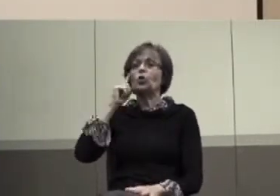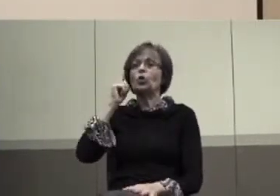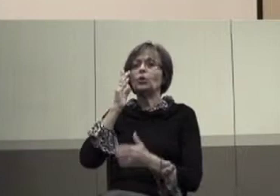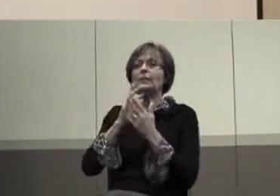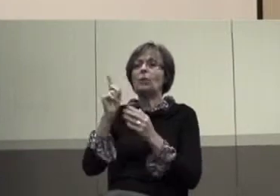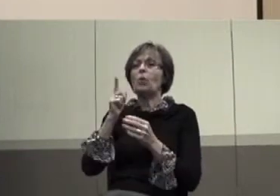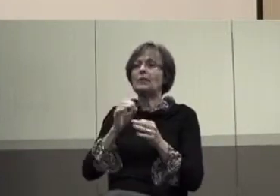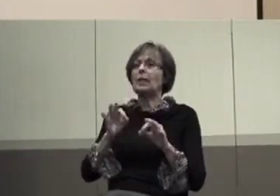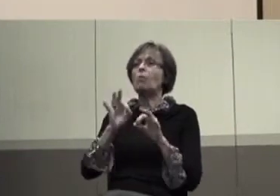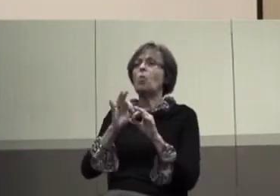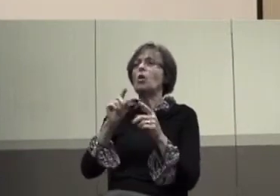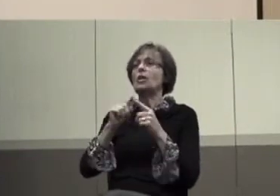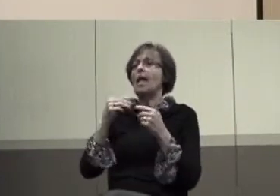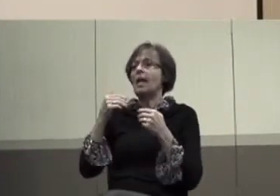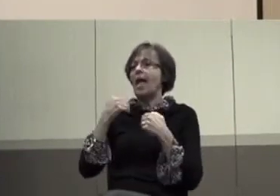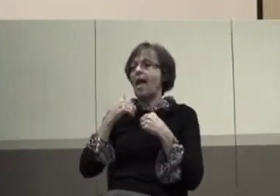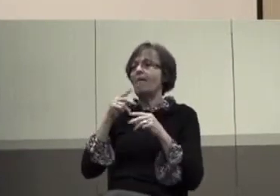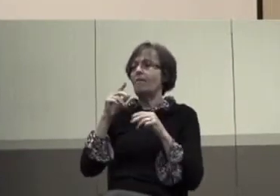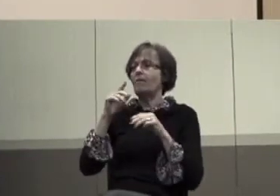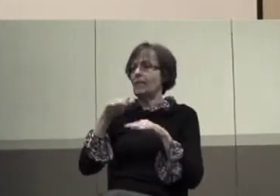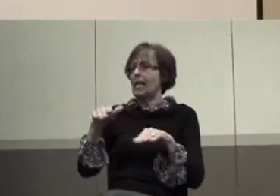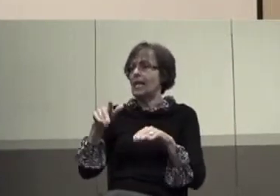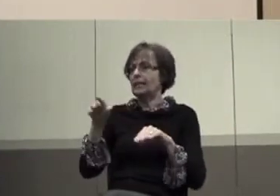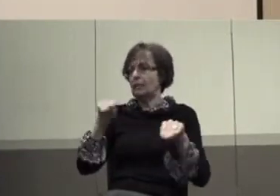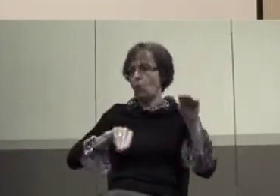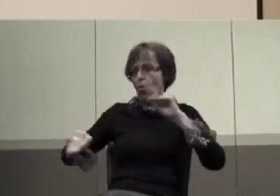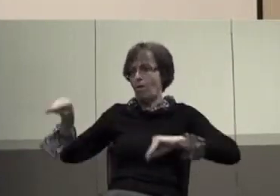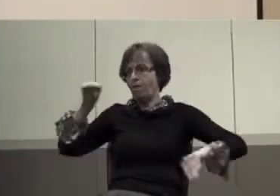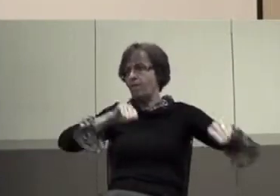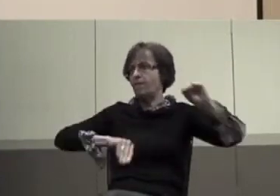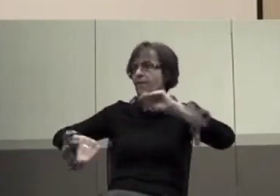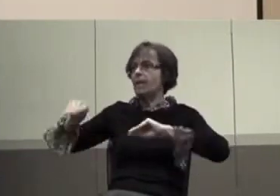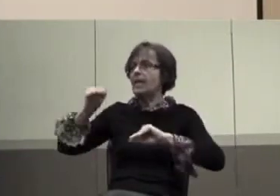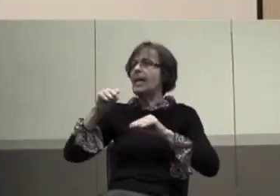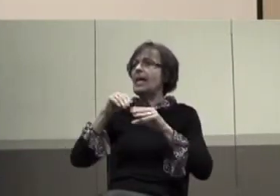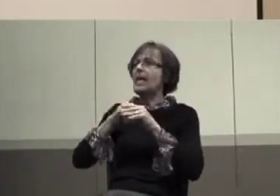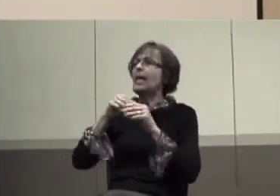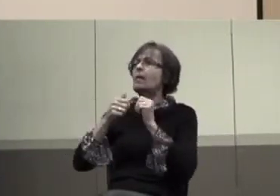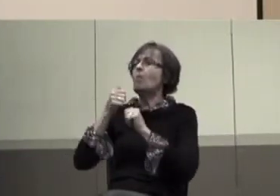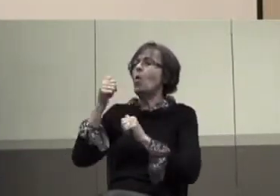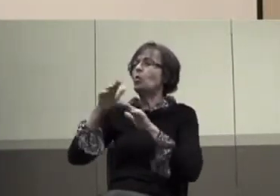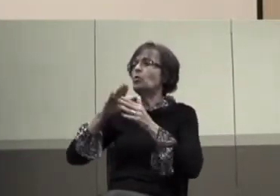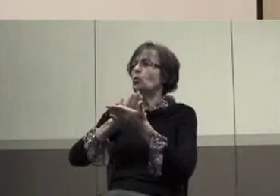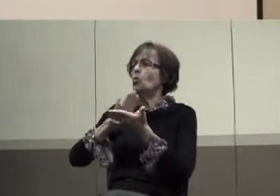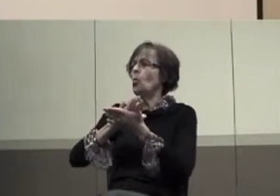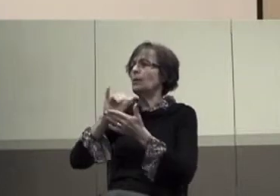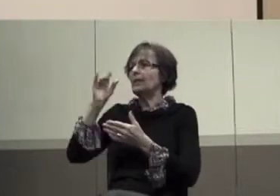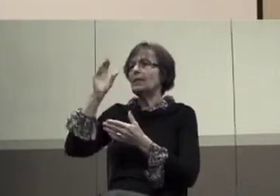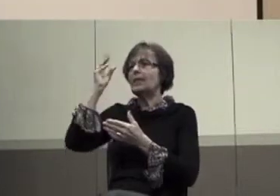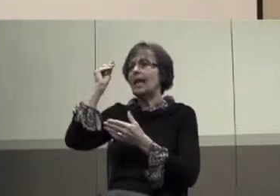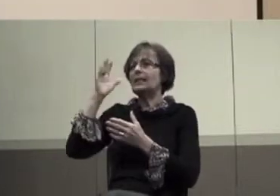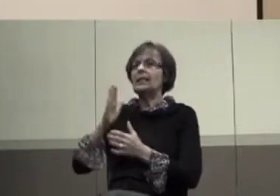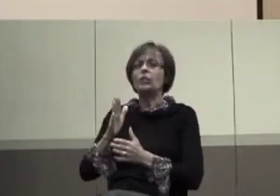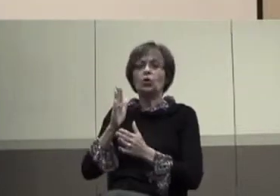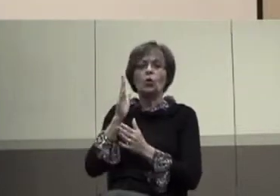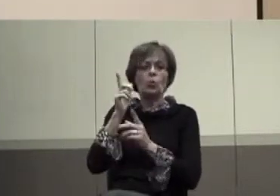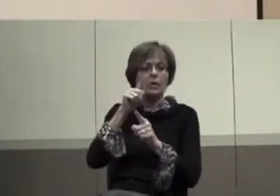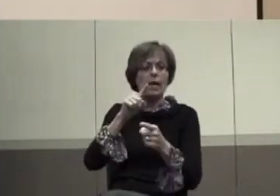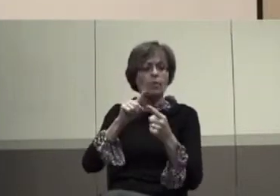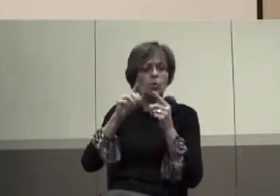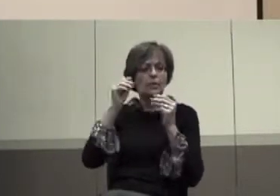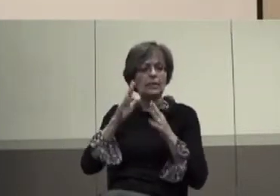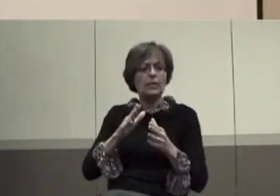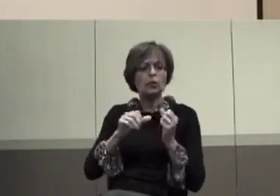it's important that you get kids to move. Okay? Now, in most schools, this teacher would come to a teacher assistance